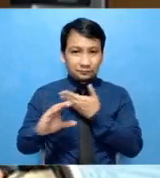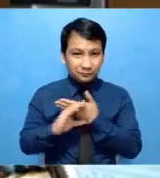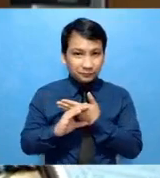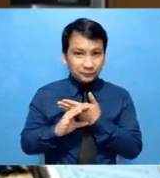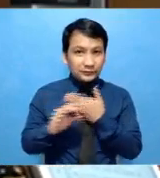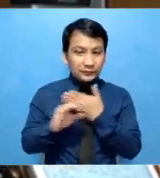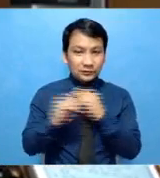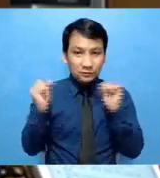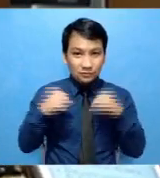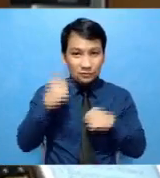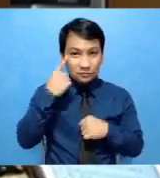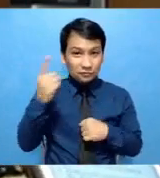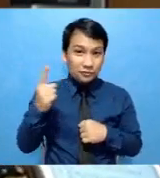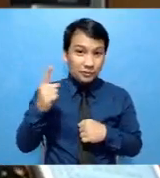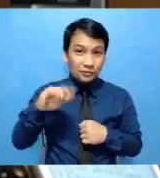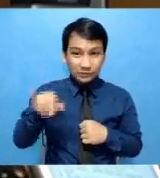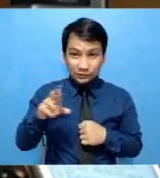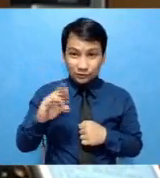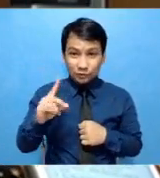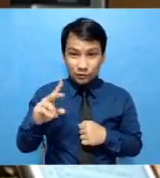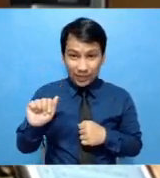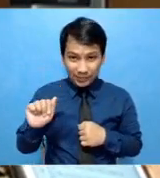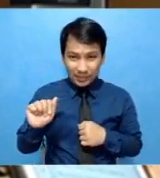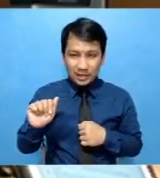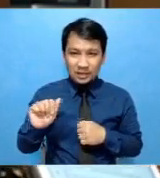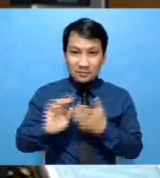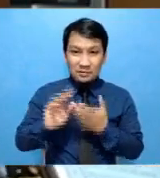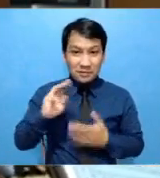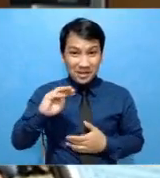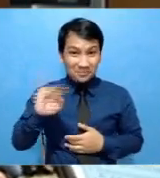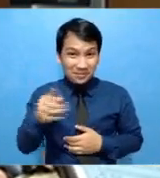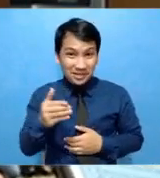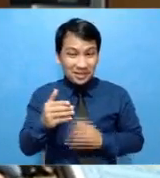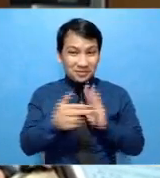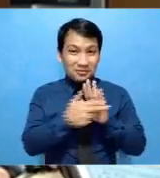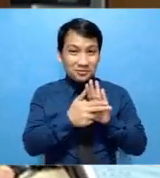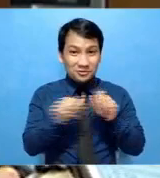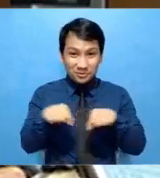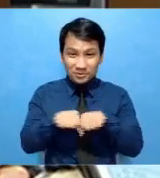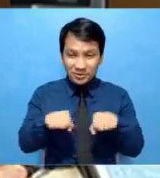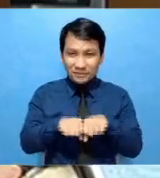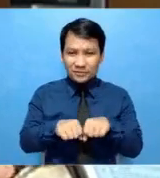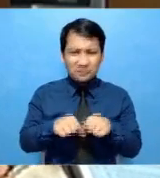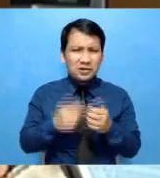think it's going to be really awesome and, you know, another dream come true for me.